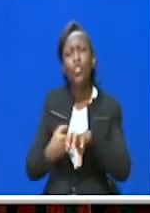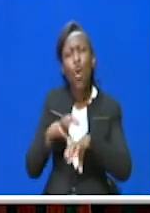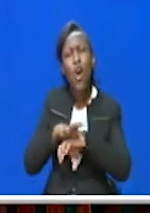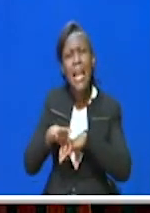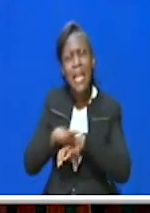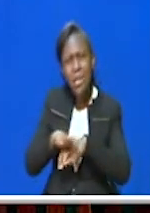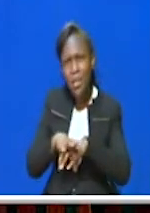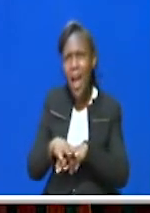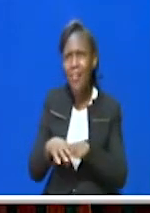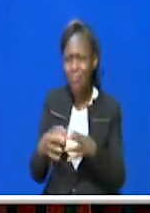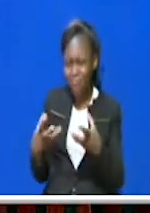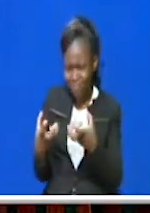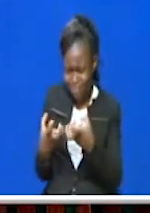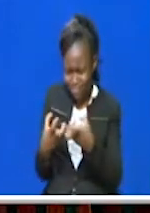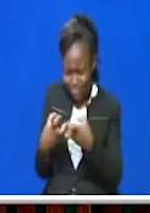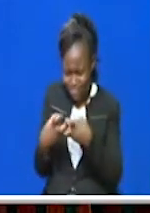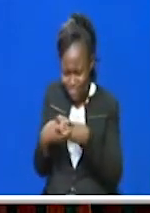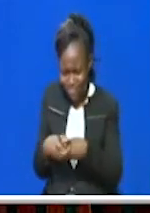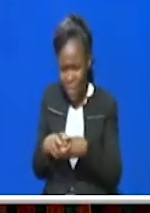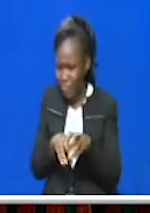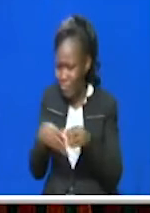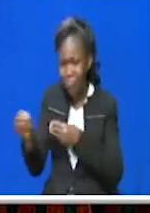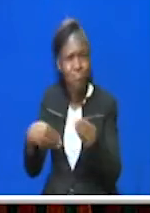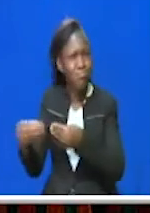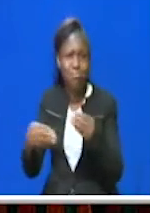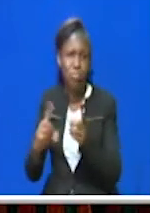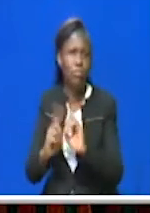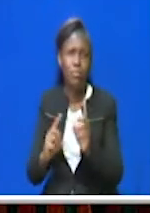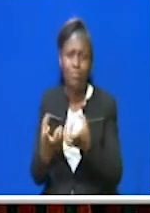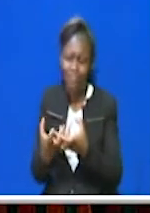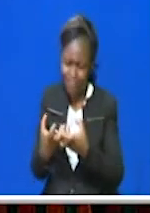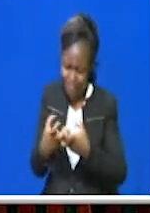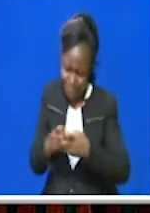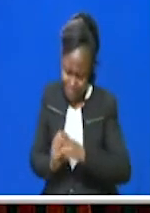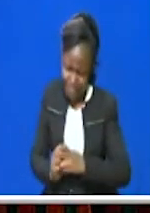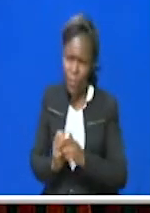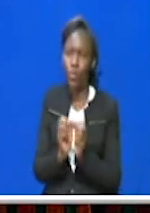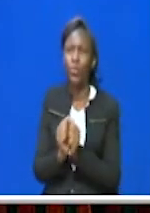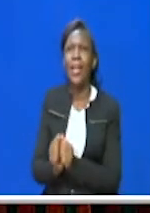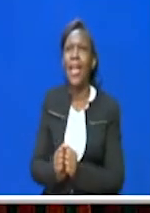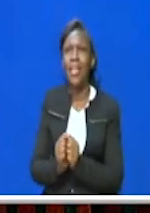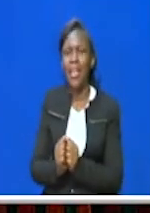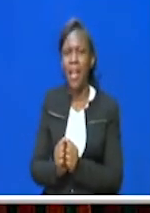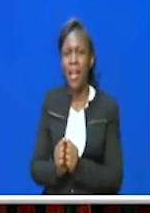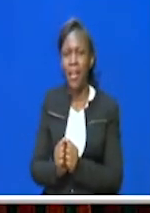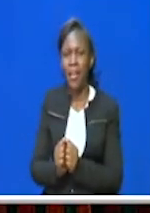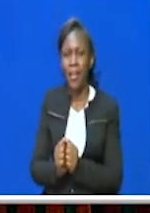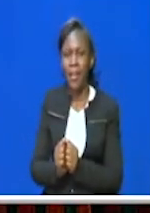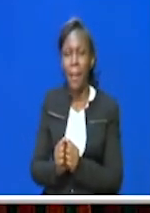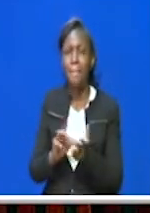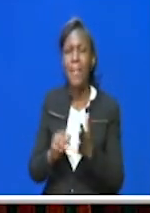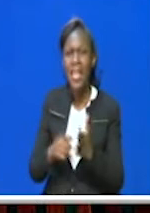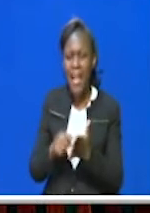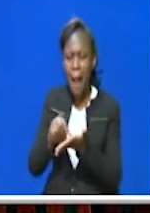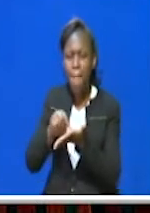together. They do not move from each other. Their forces of attraction is so high that the particles